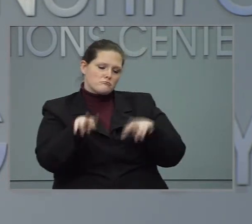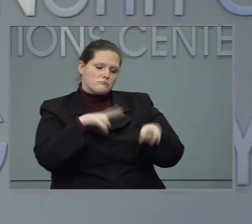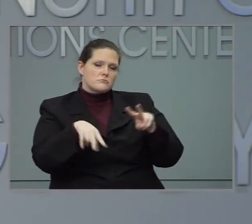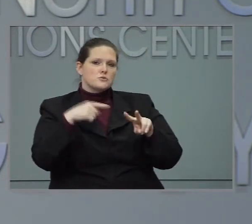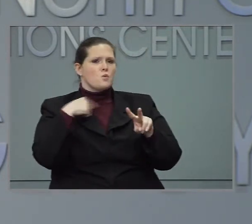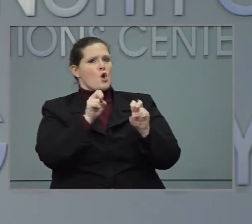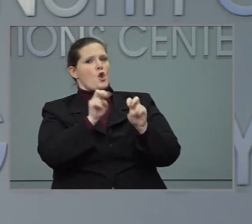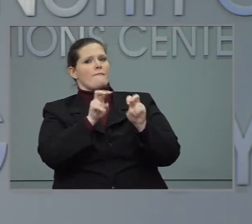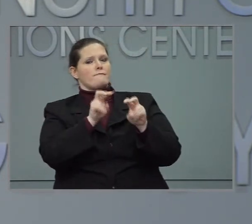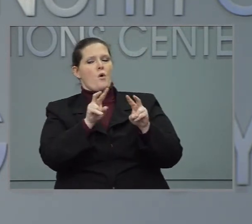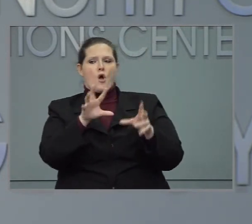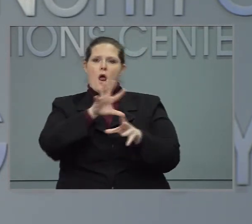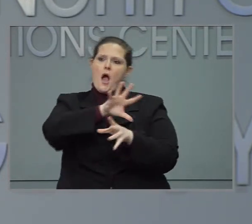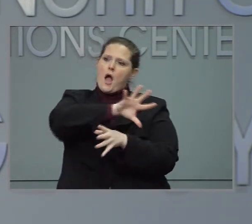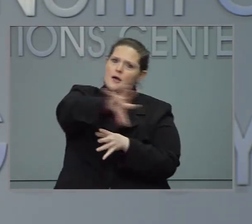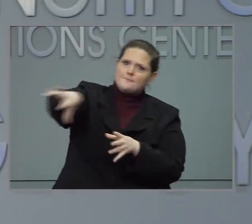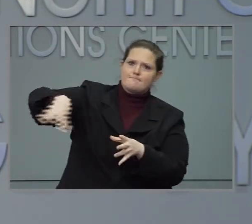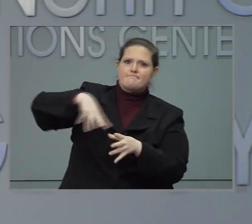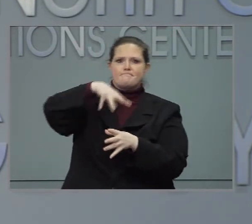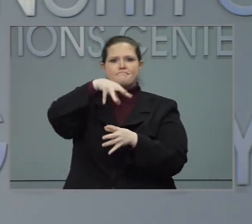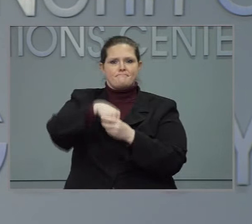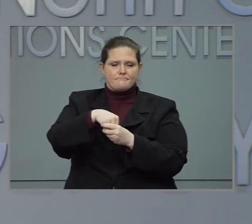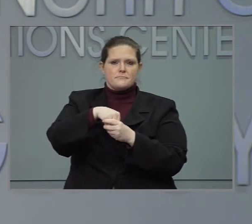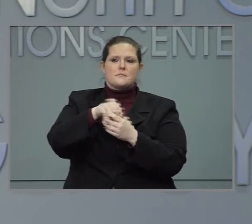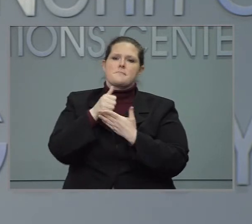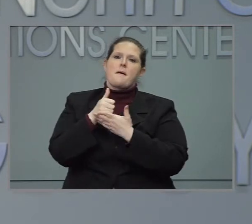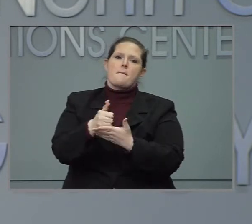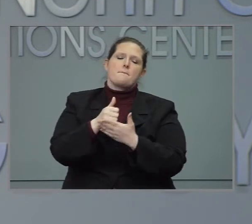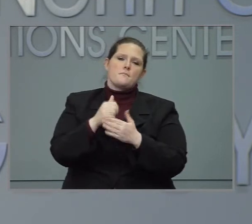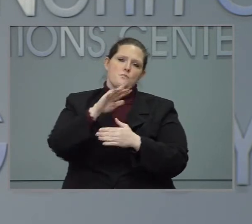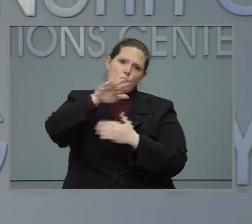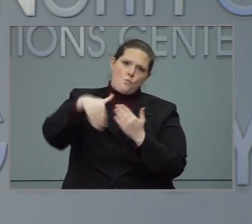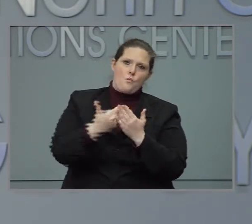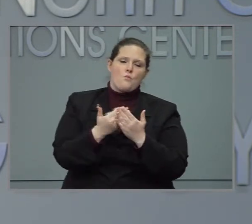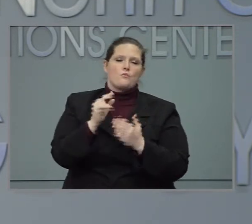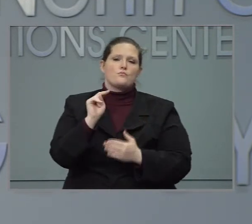comprehensive budget that helps all North Carolinians.